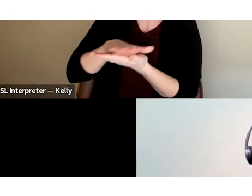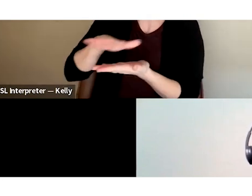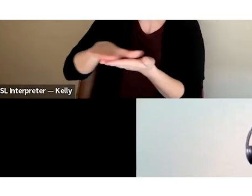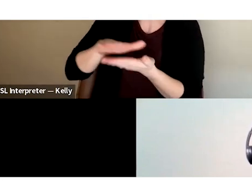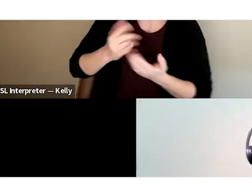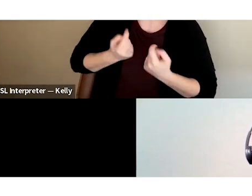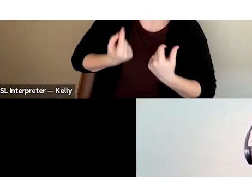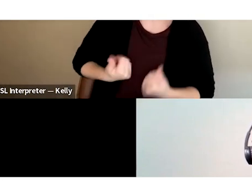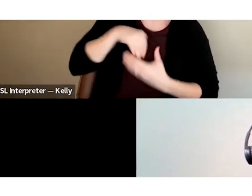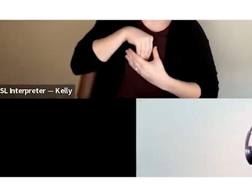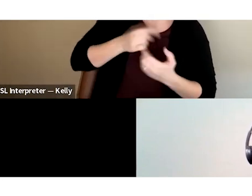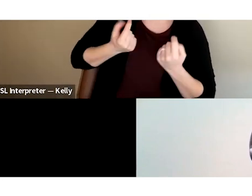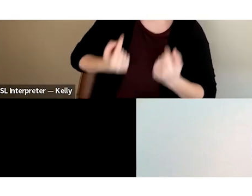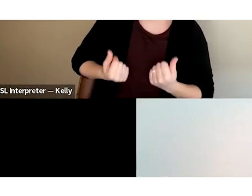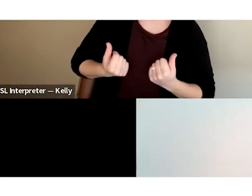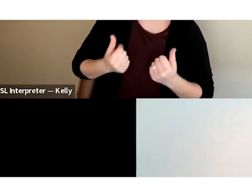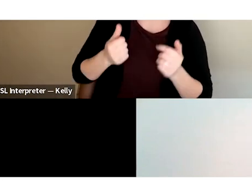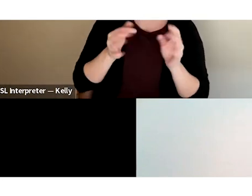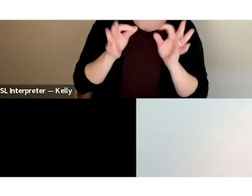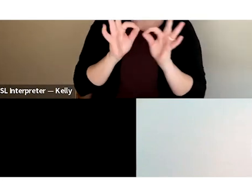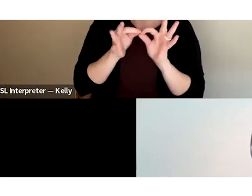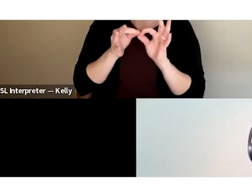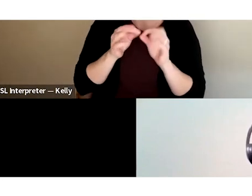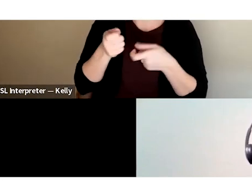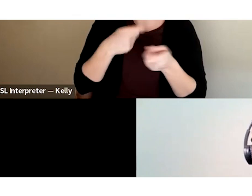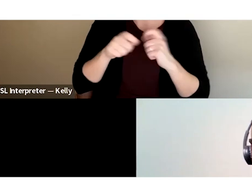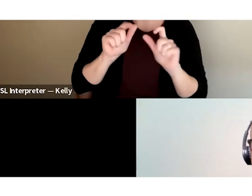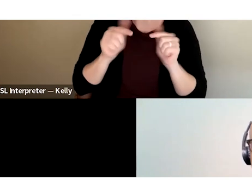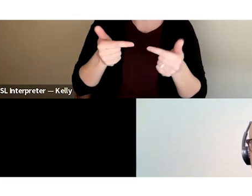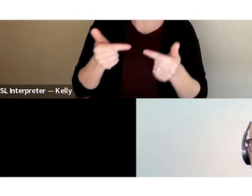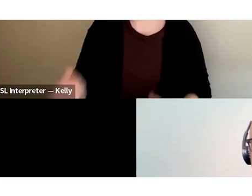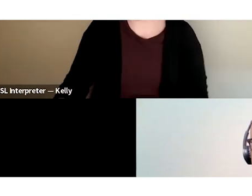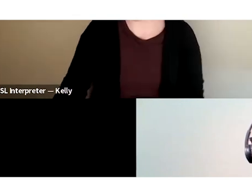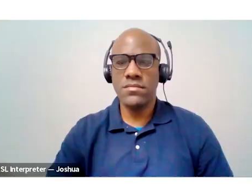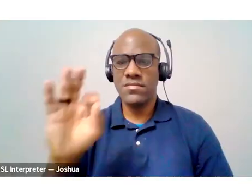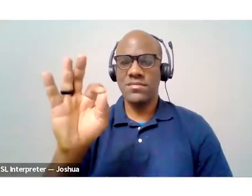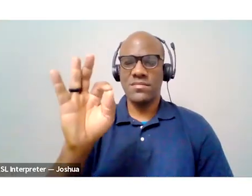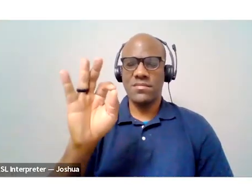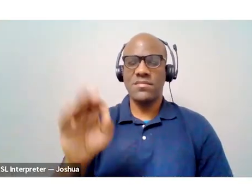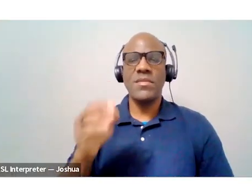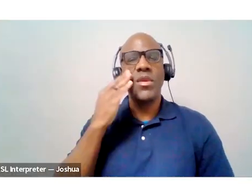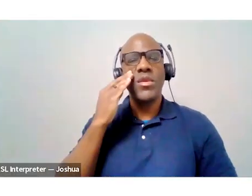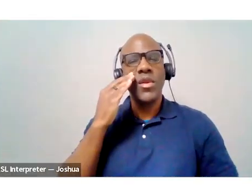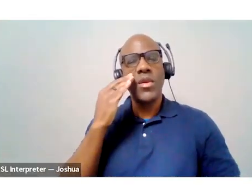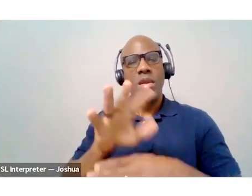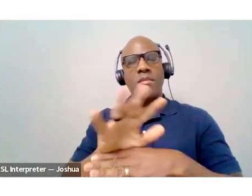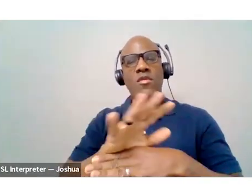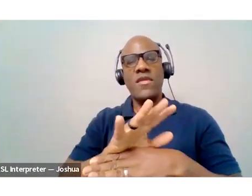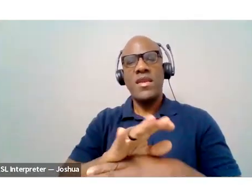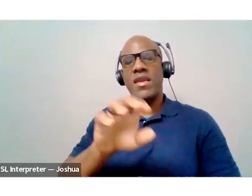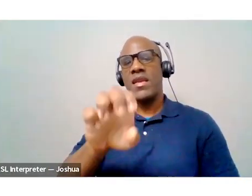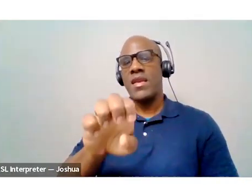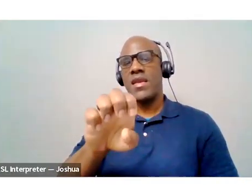jinns. And actually, I don't know if you guys know, like The Exorcist is kind of based in some of these